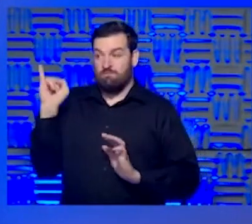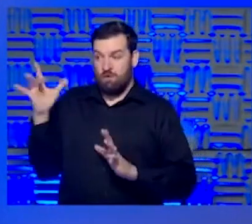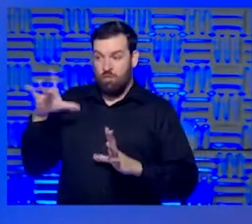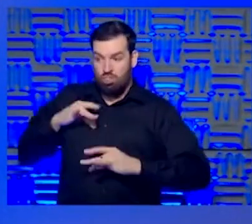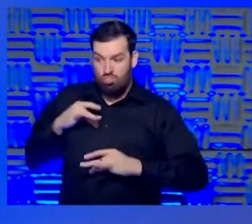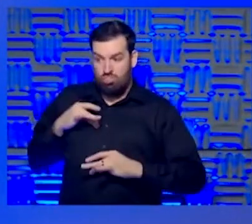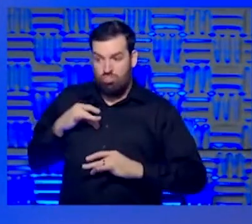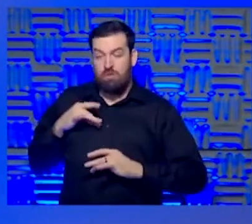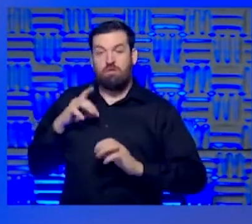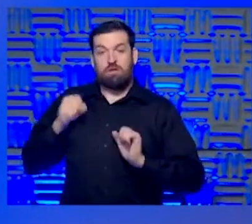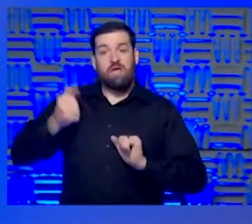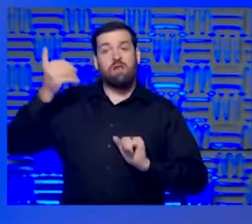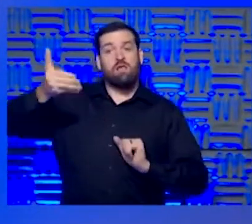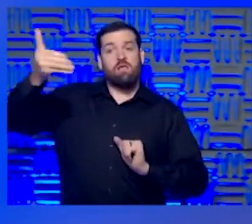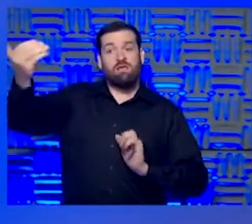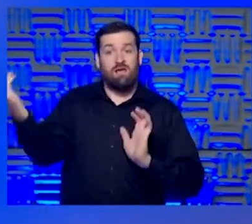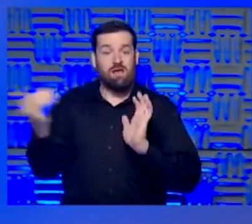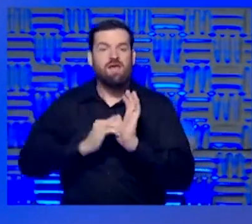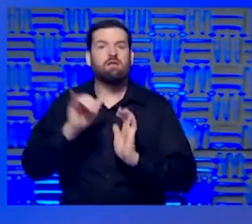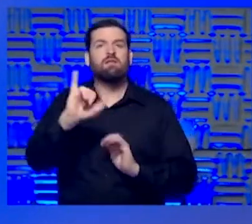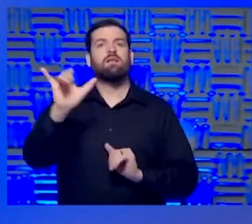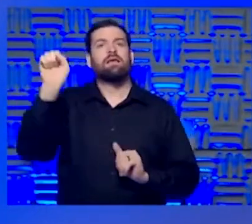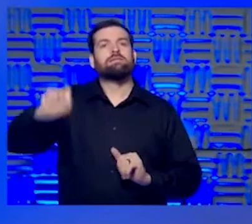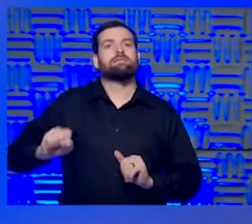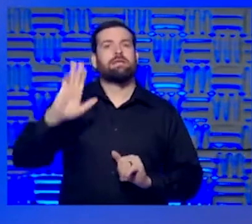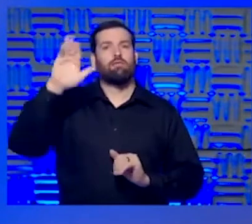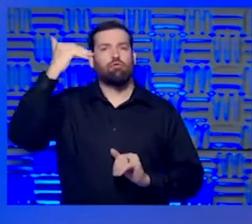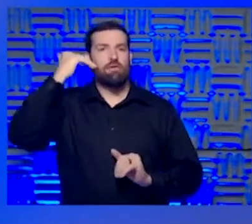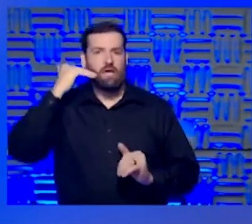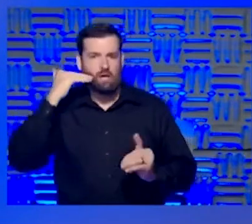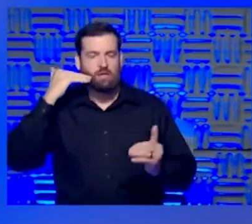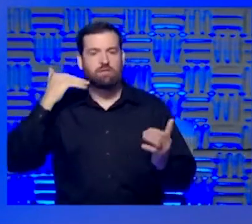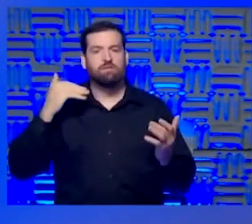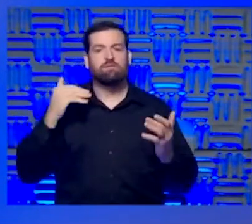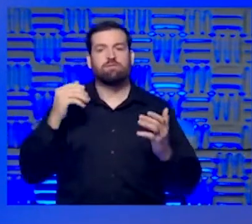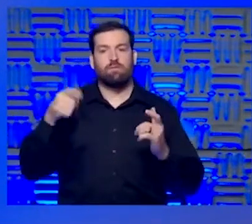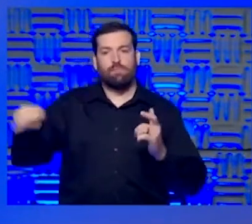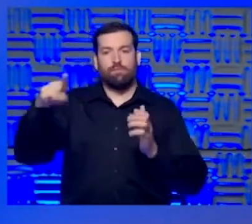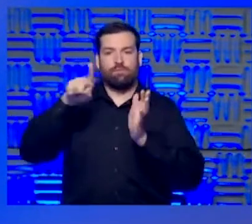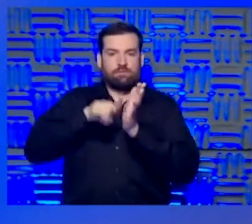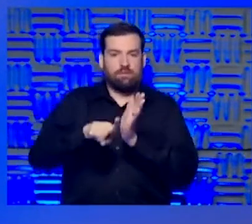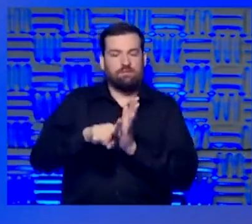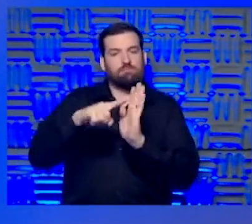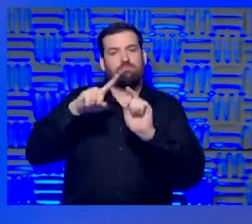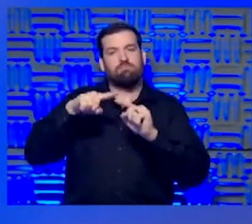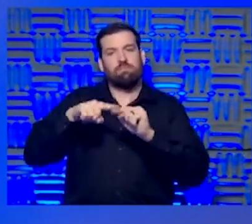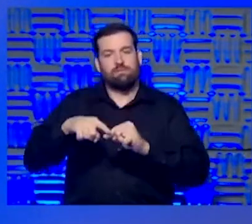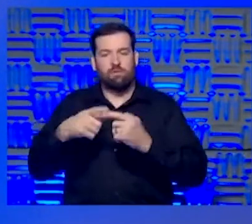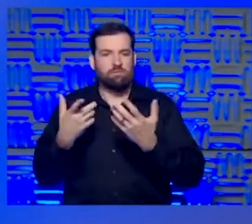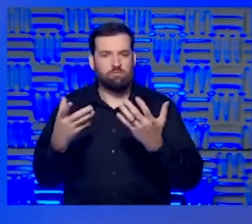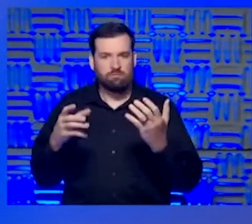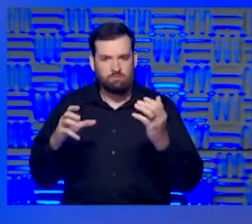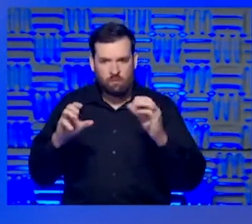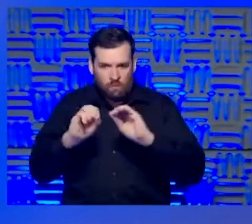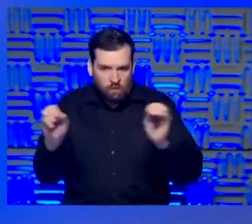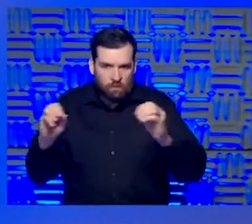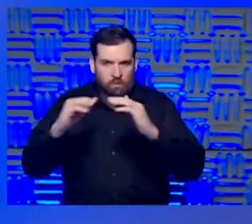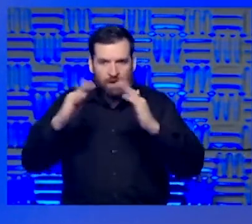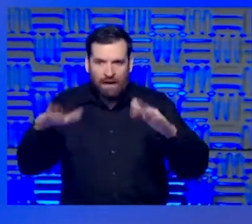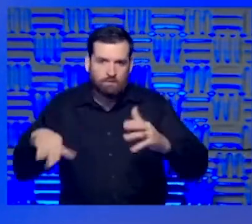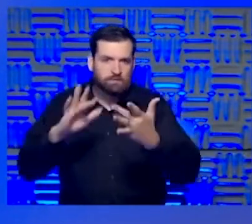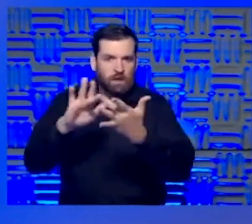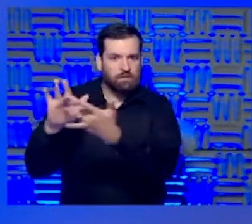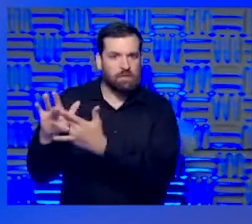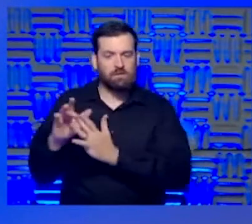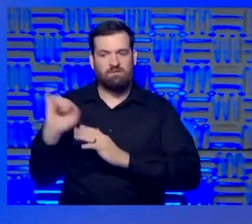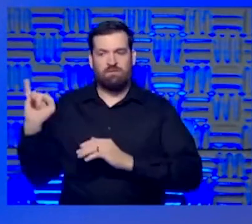you get reinfected, like in the South Korea experience? They based a lot of those studies on the indirect evidence of no household contacts getting